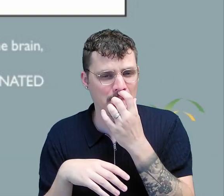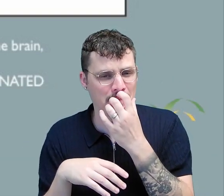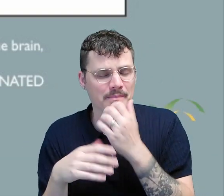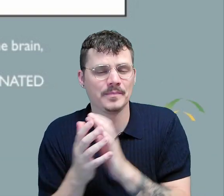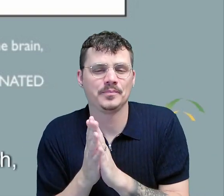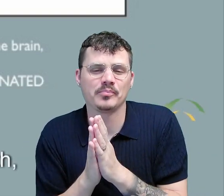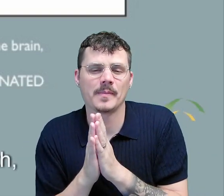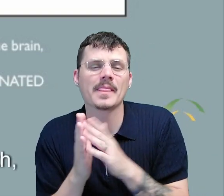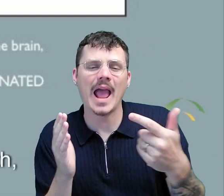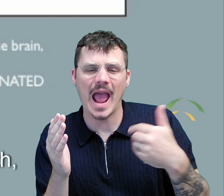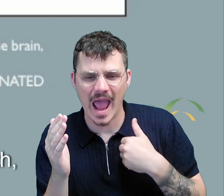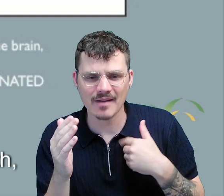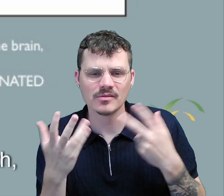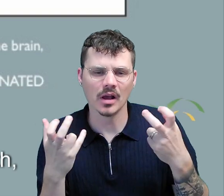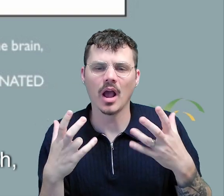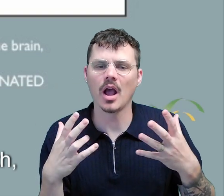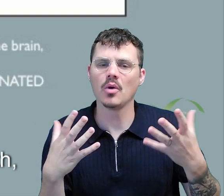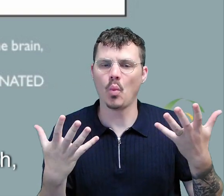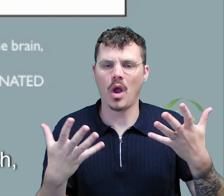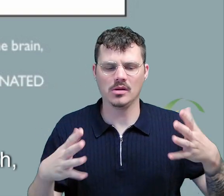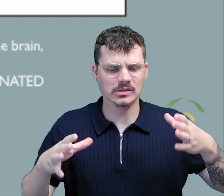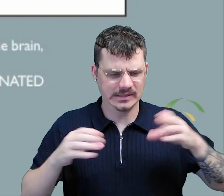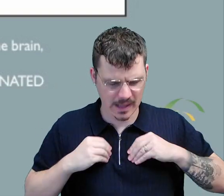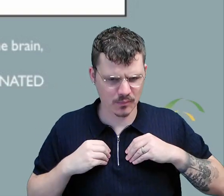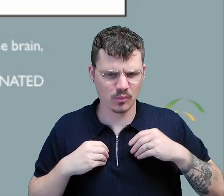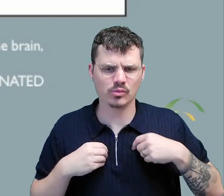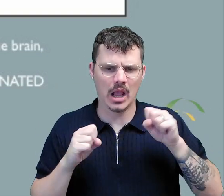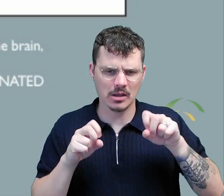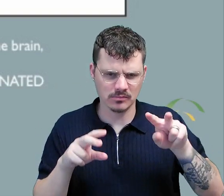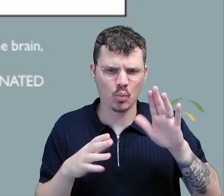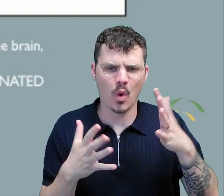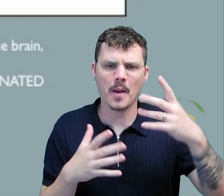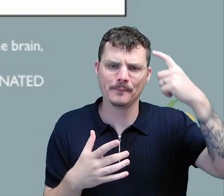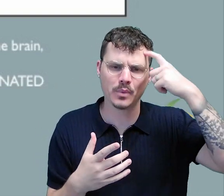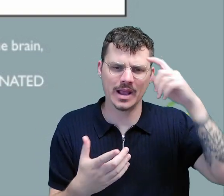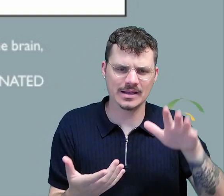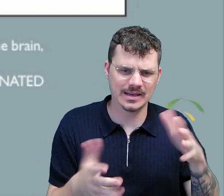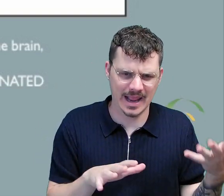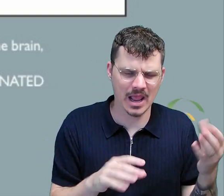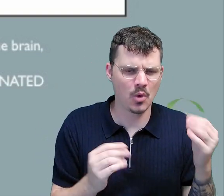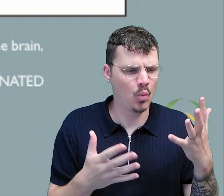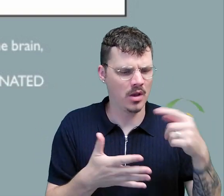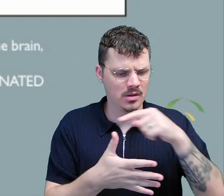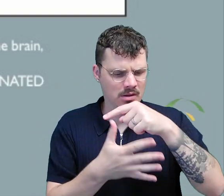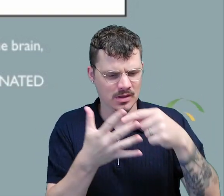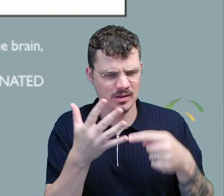is an accepted definition of brain death and accepted criteria.